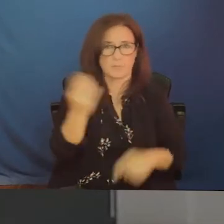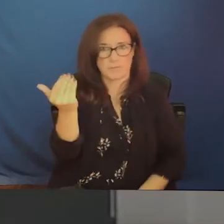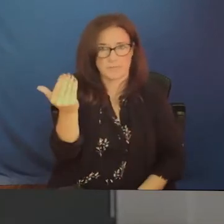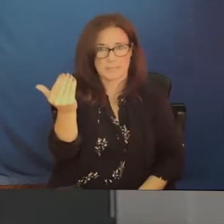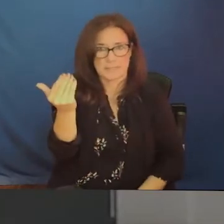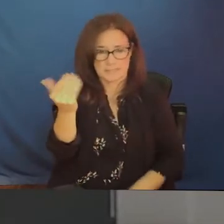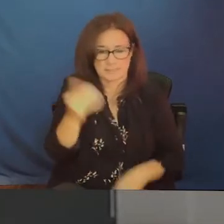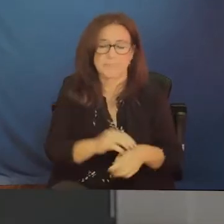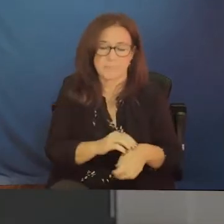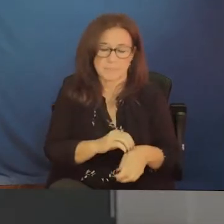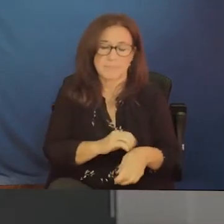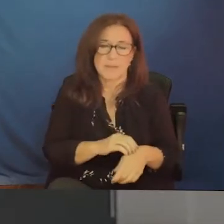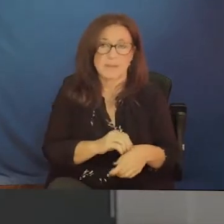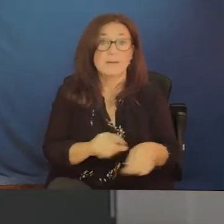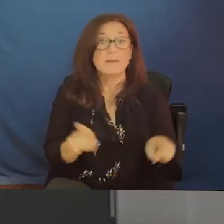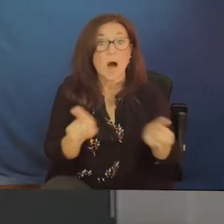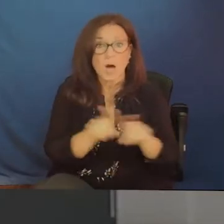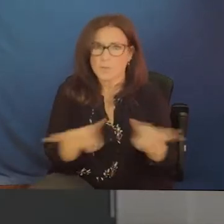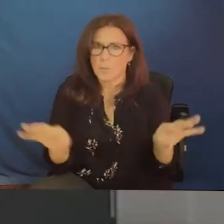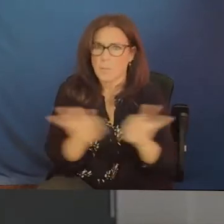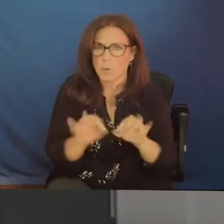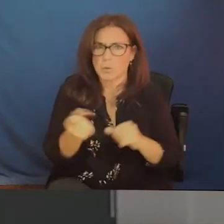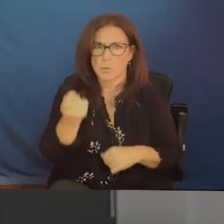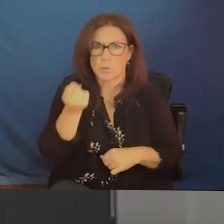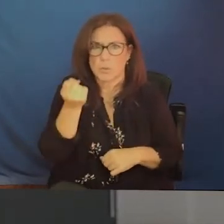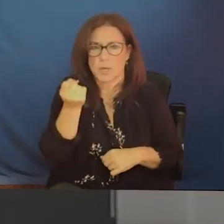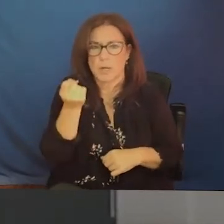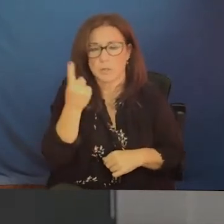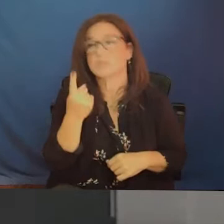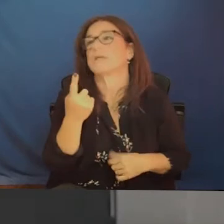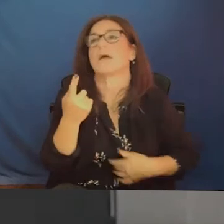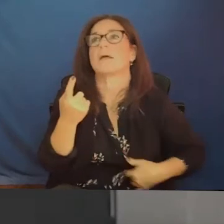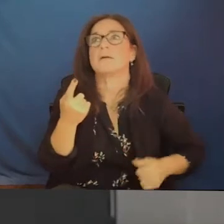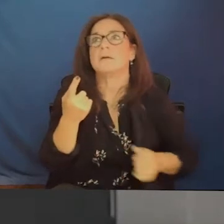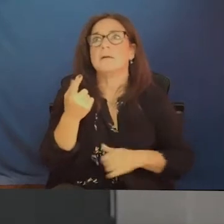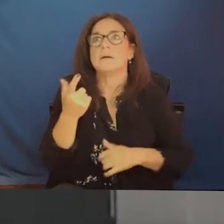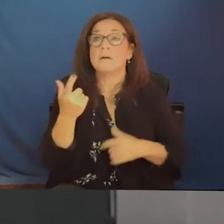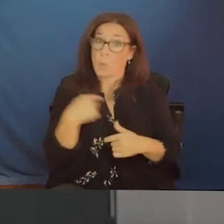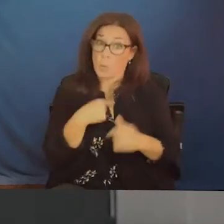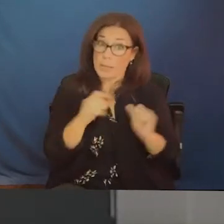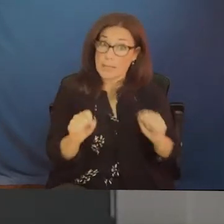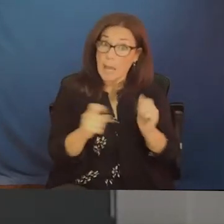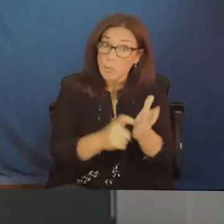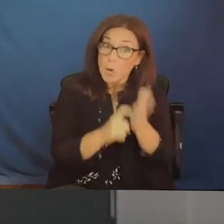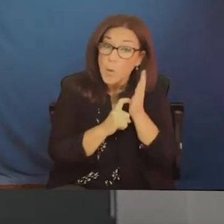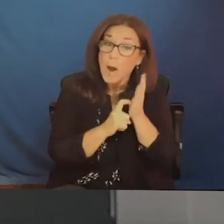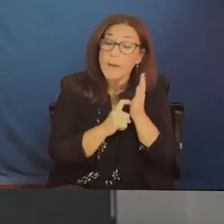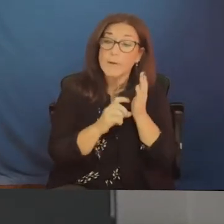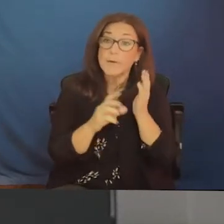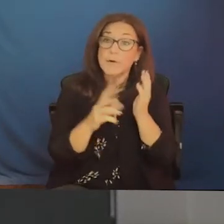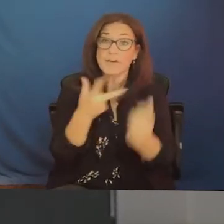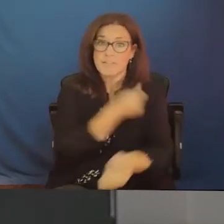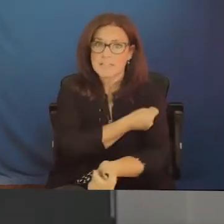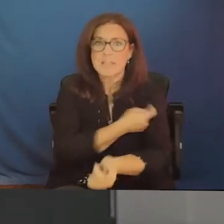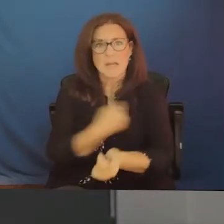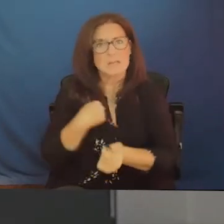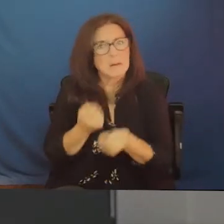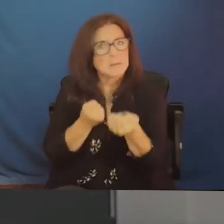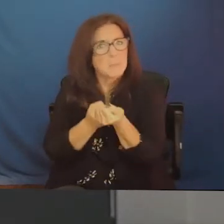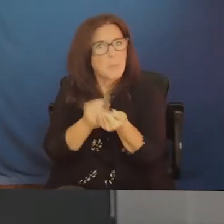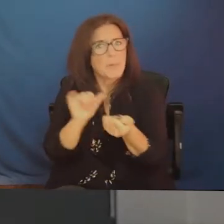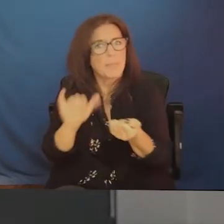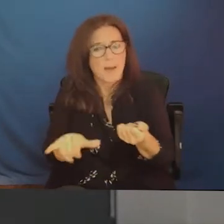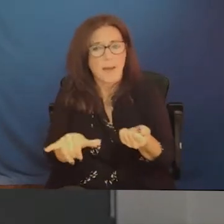to understand that while I do believe that requiring vaccinations is inevitable, and that's something I support,